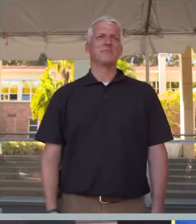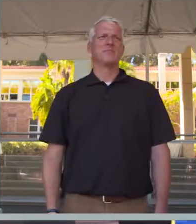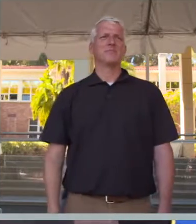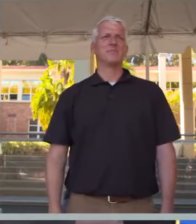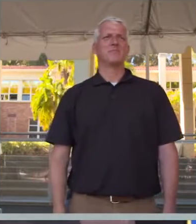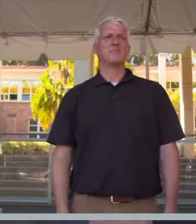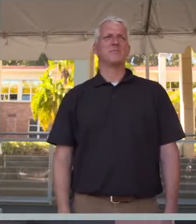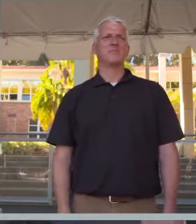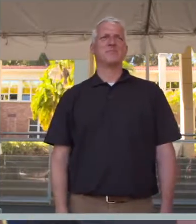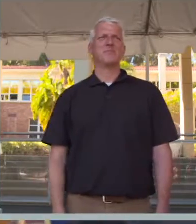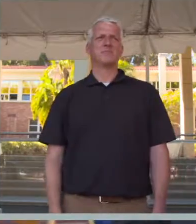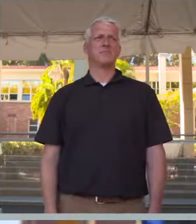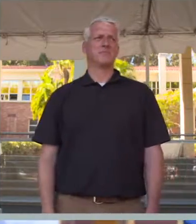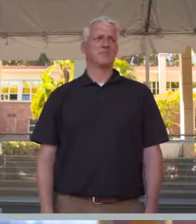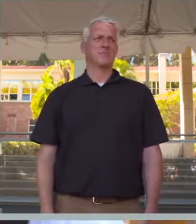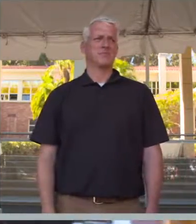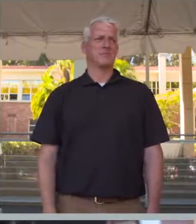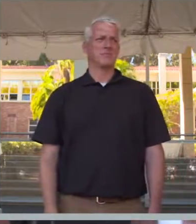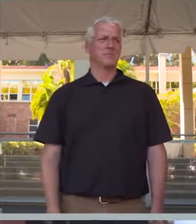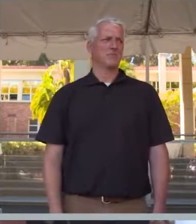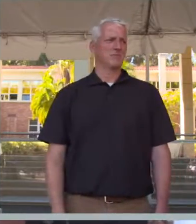Mukund Mundra.